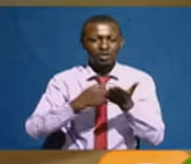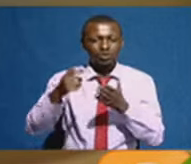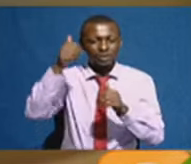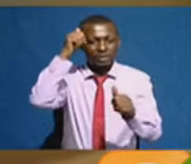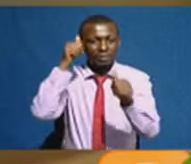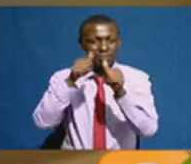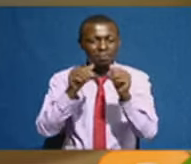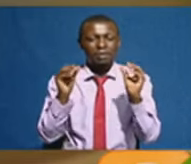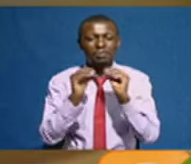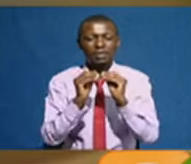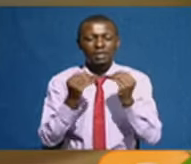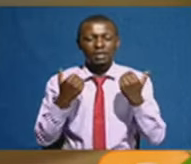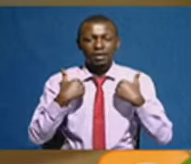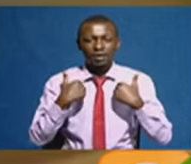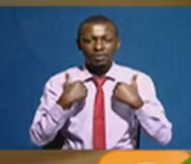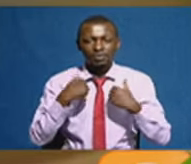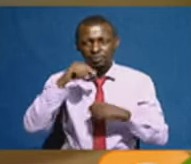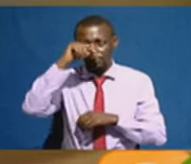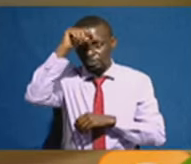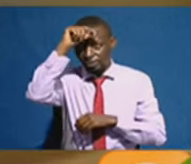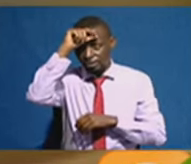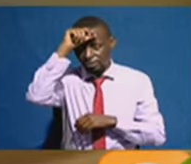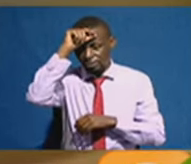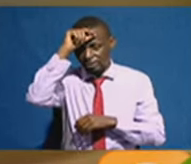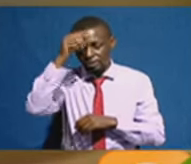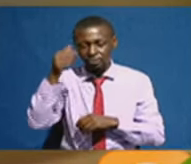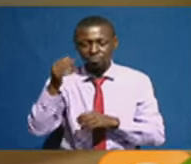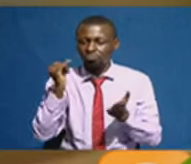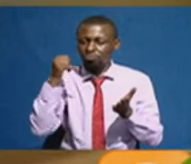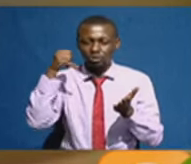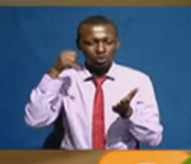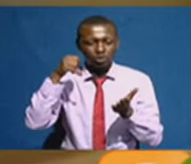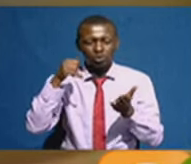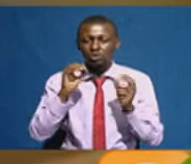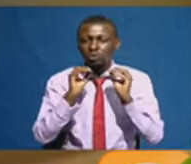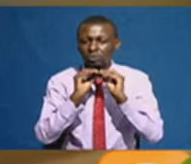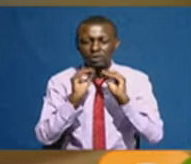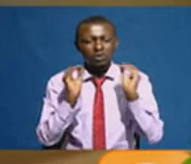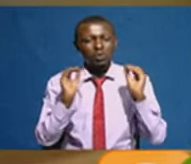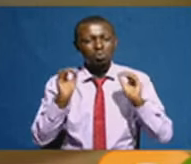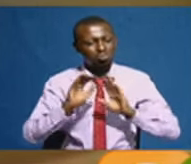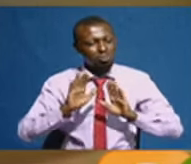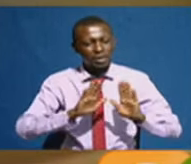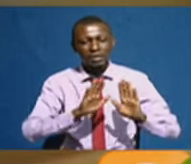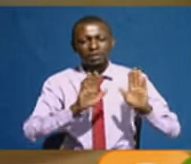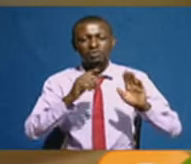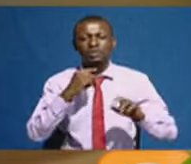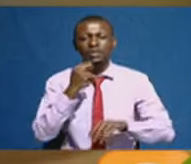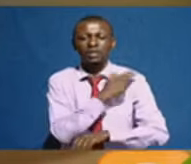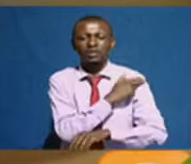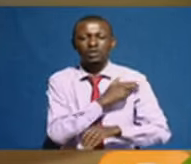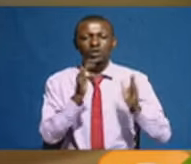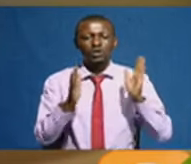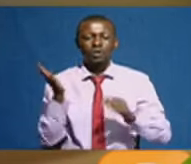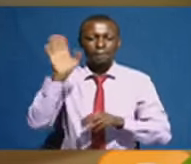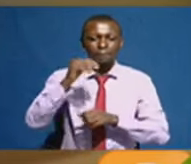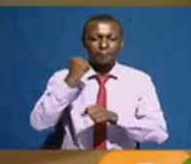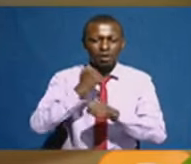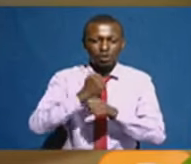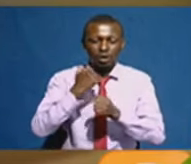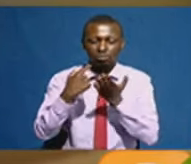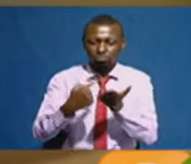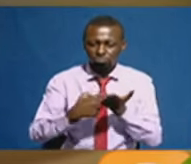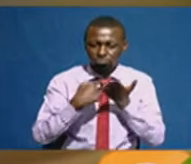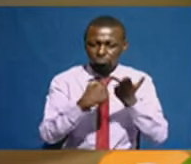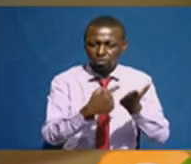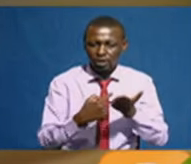and the government left the meeting when they had asked the doctors to go back to work and then they can have discussions, and then left the meeting because